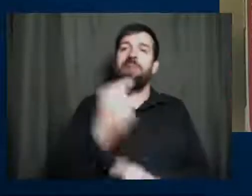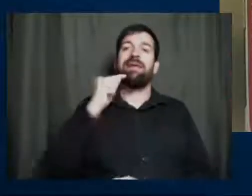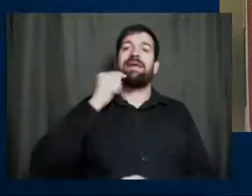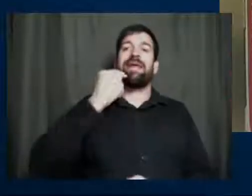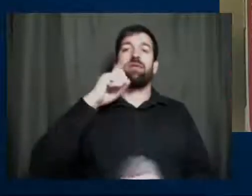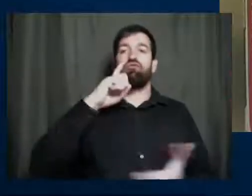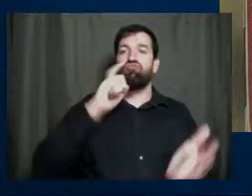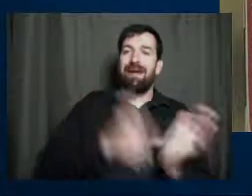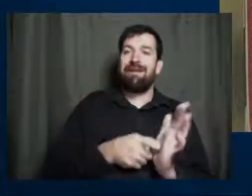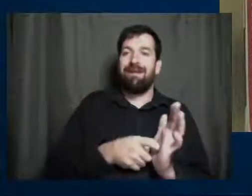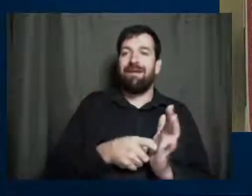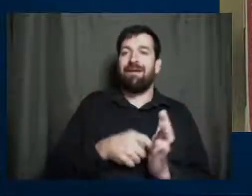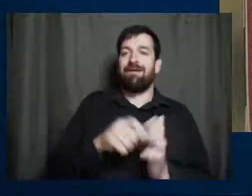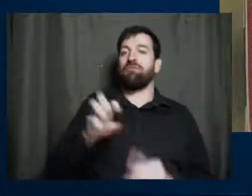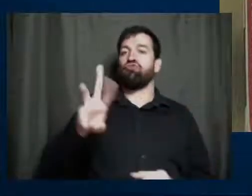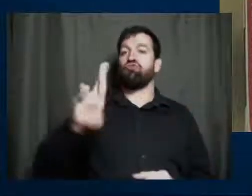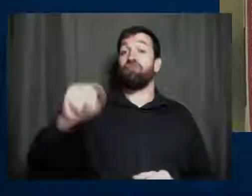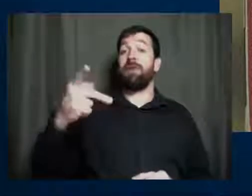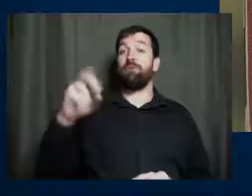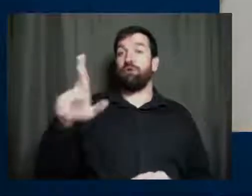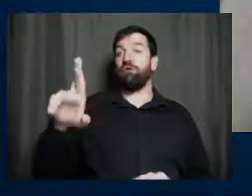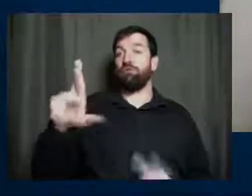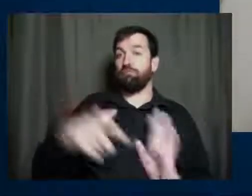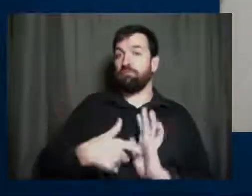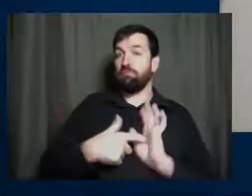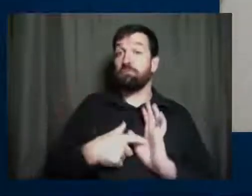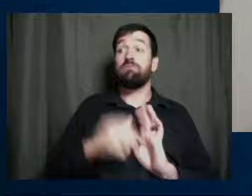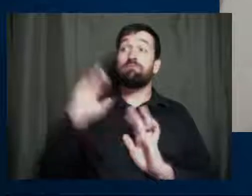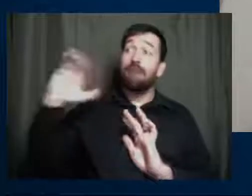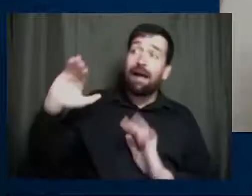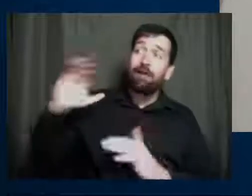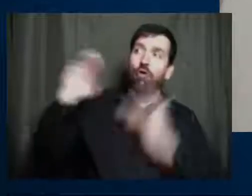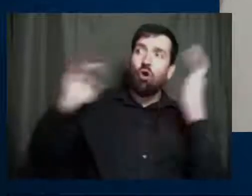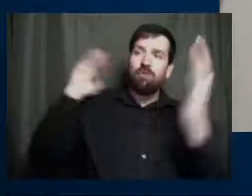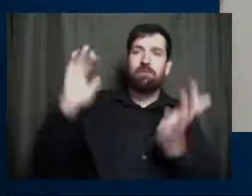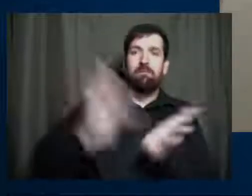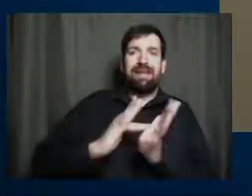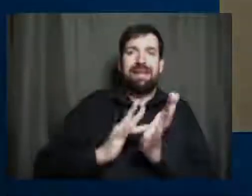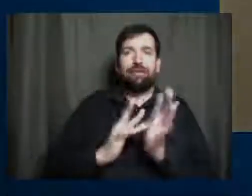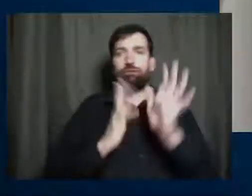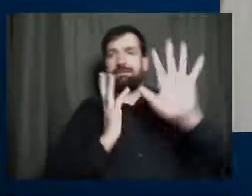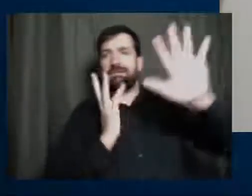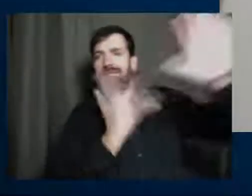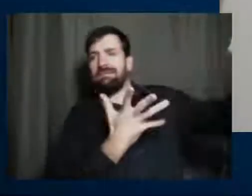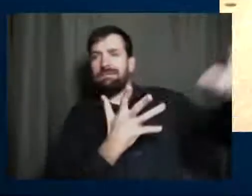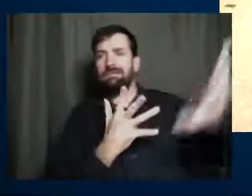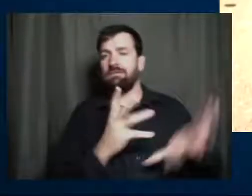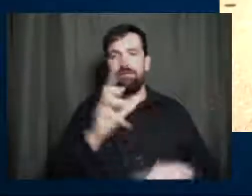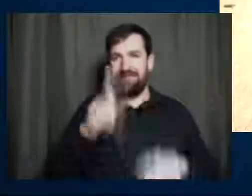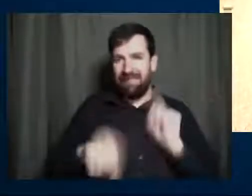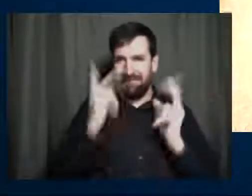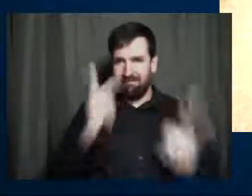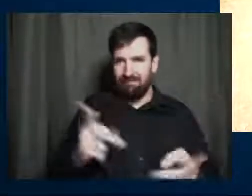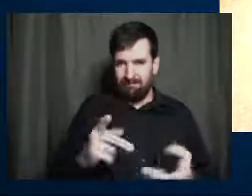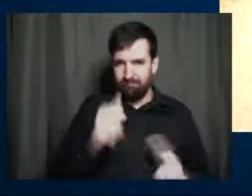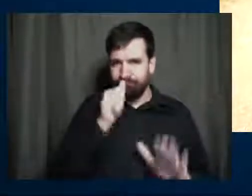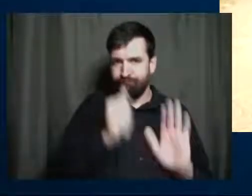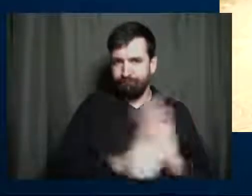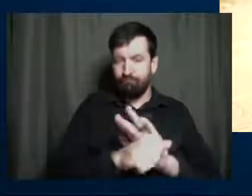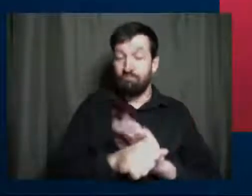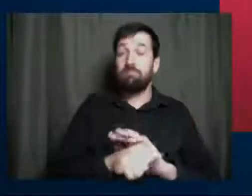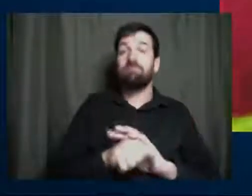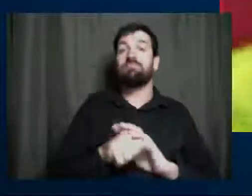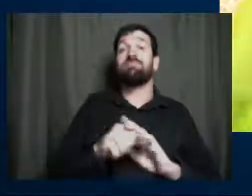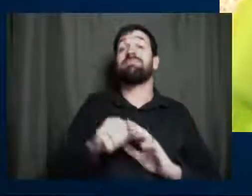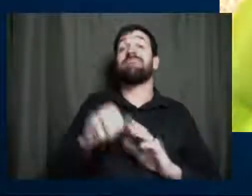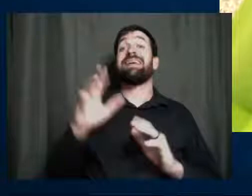wrappers. Remind your adult to keep medications out of sight this time of year. Kids are in treat mode